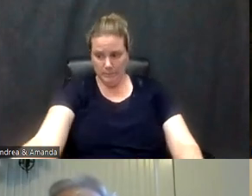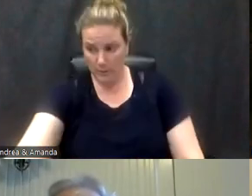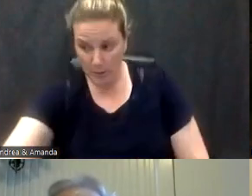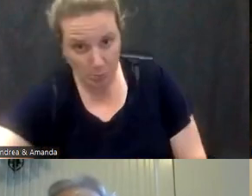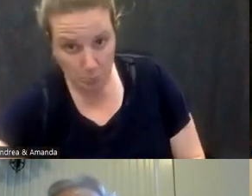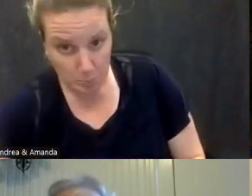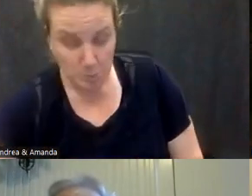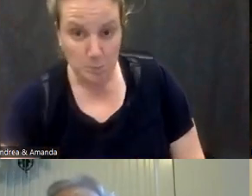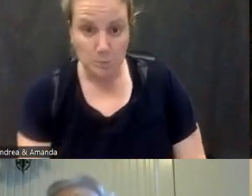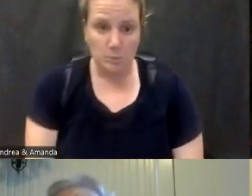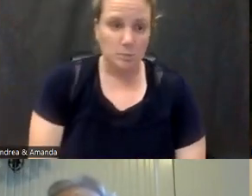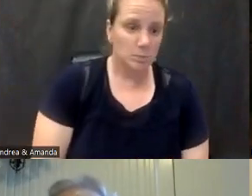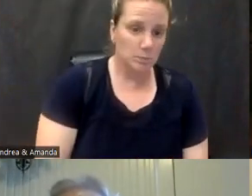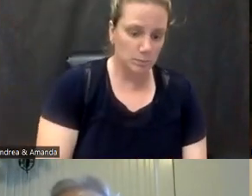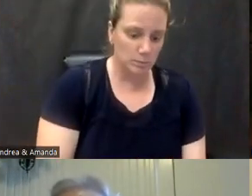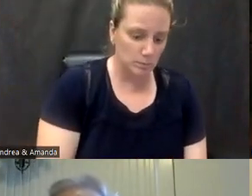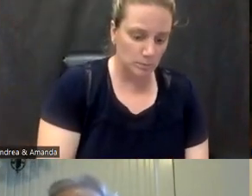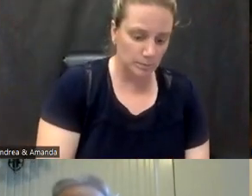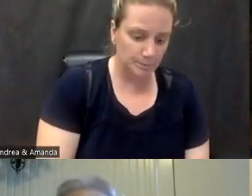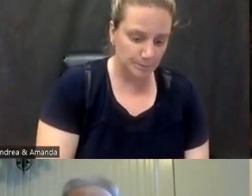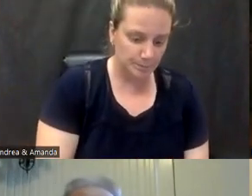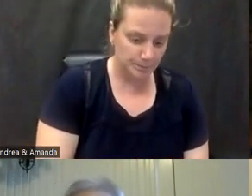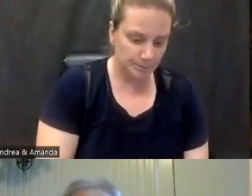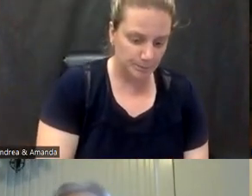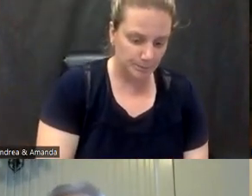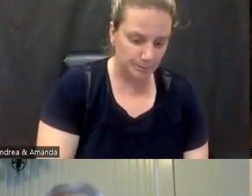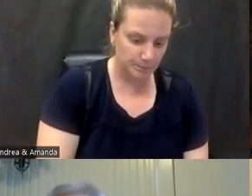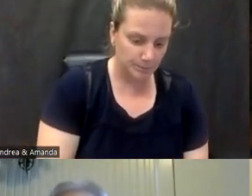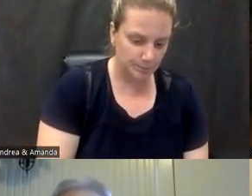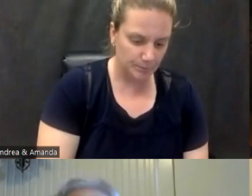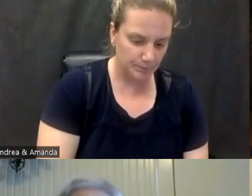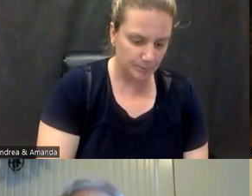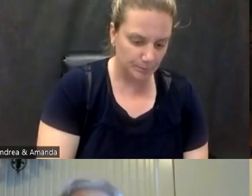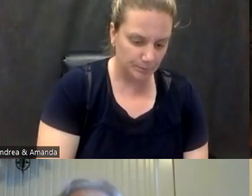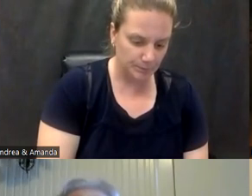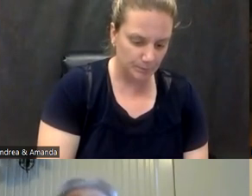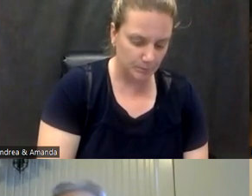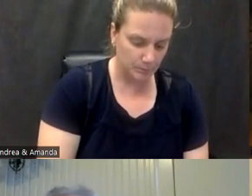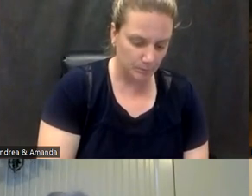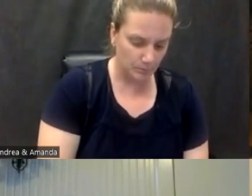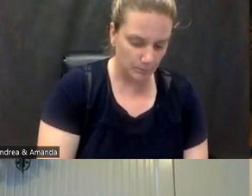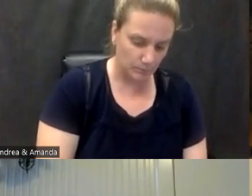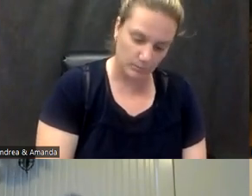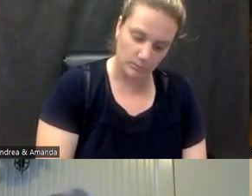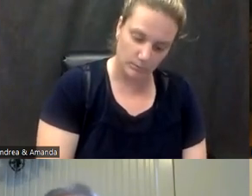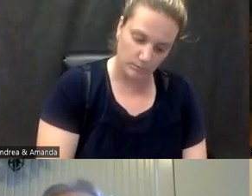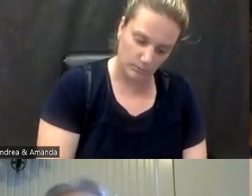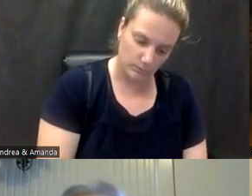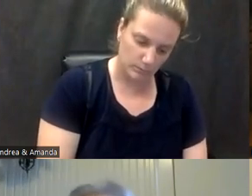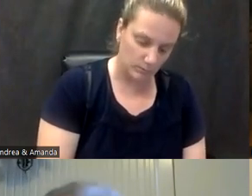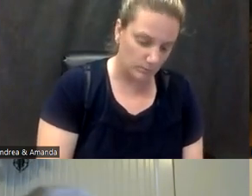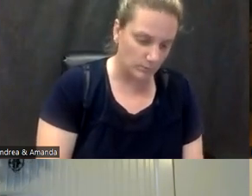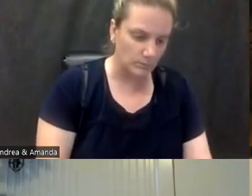Comments? No? Thank you, Commissioner. You're welcome. Okay. In the list, the next in the list